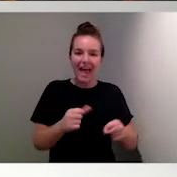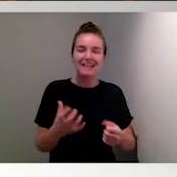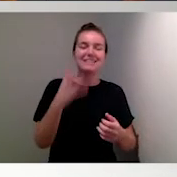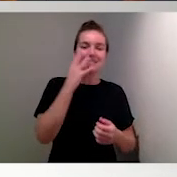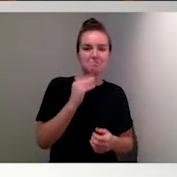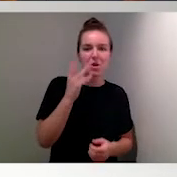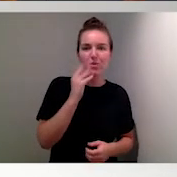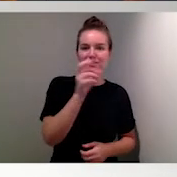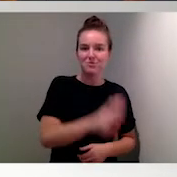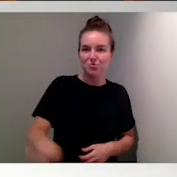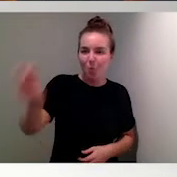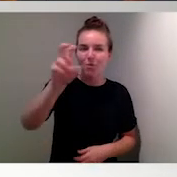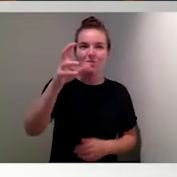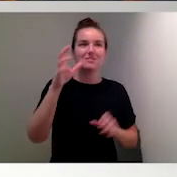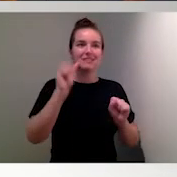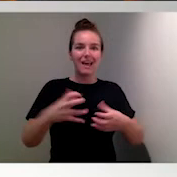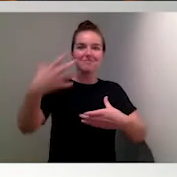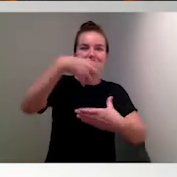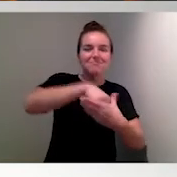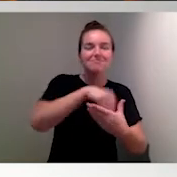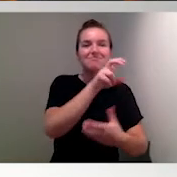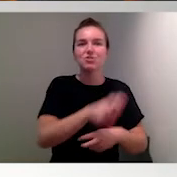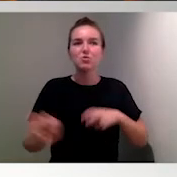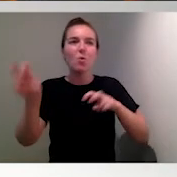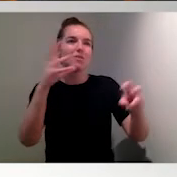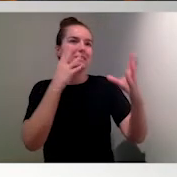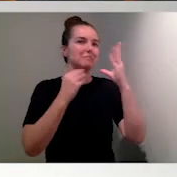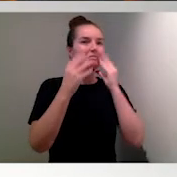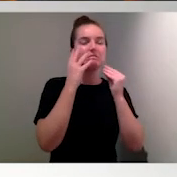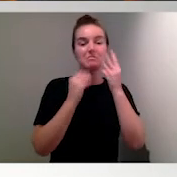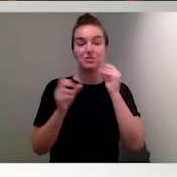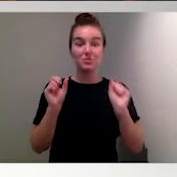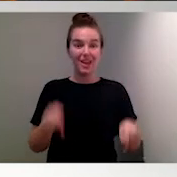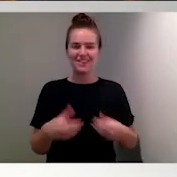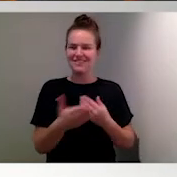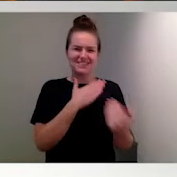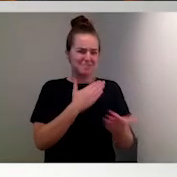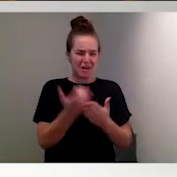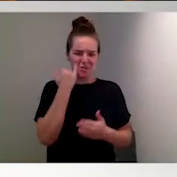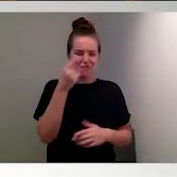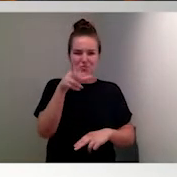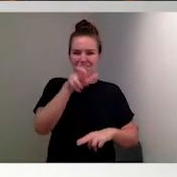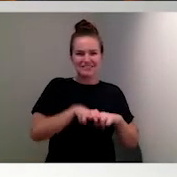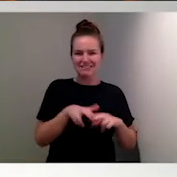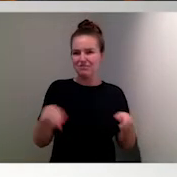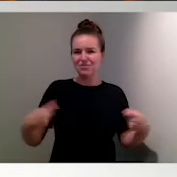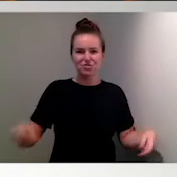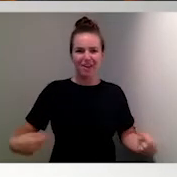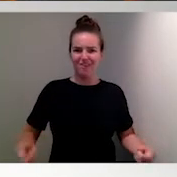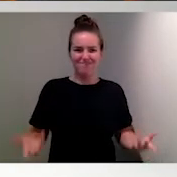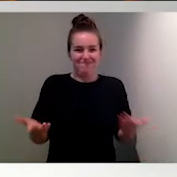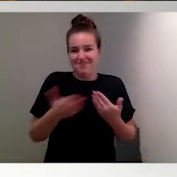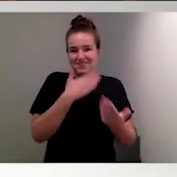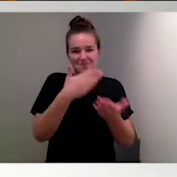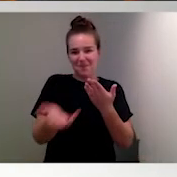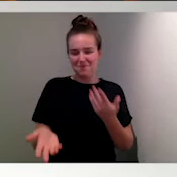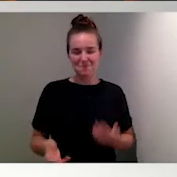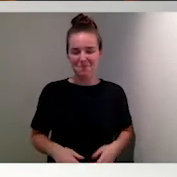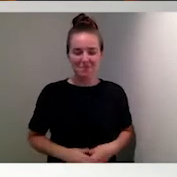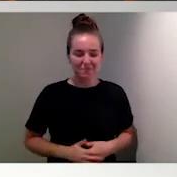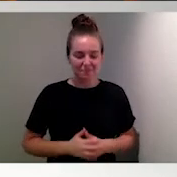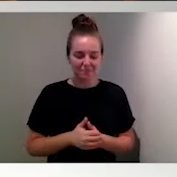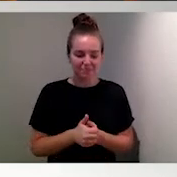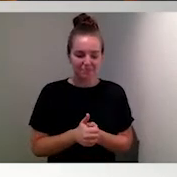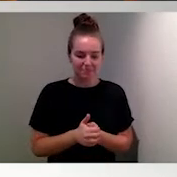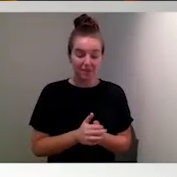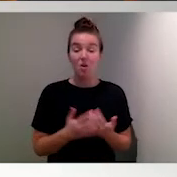even though you're in a chair. It doesn't matter. So I got to swim with the sea turtles, and I got to go all